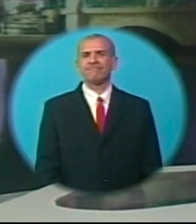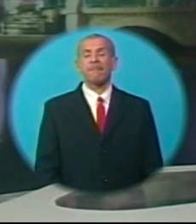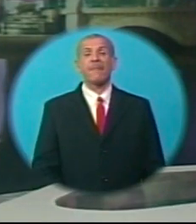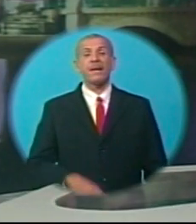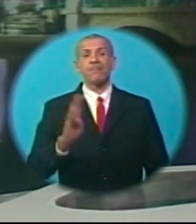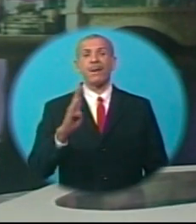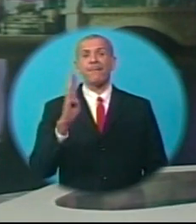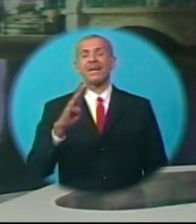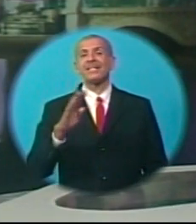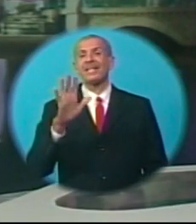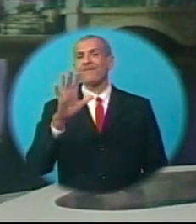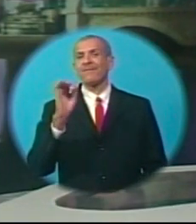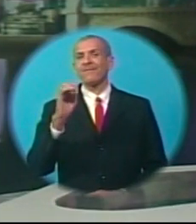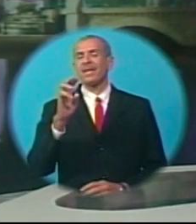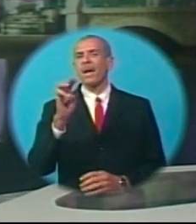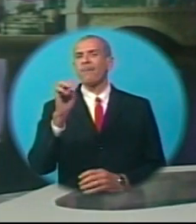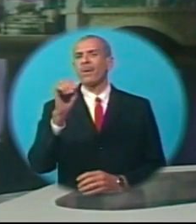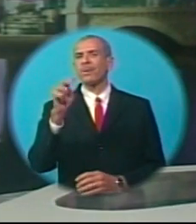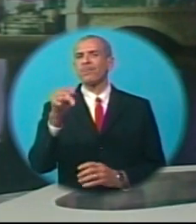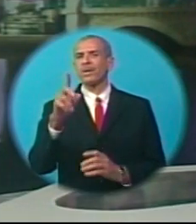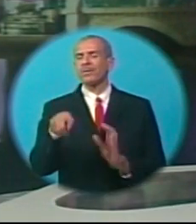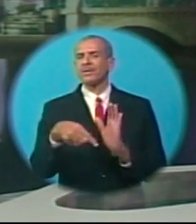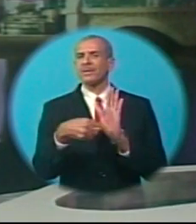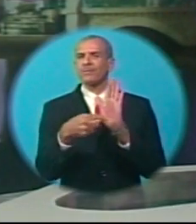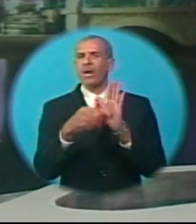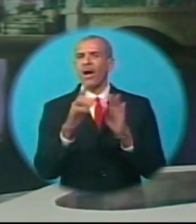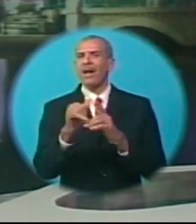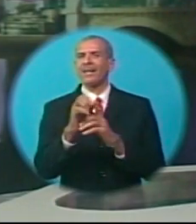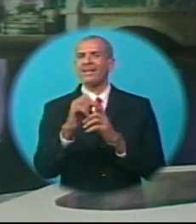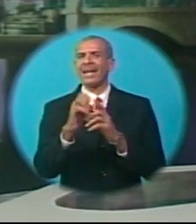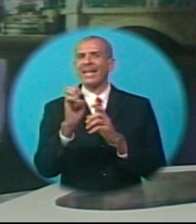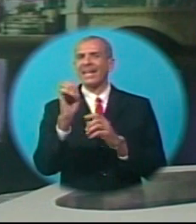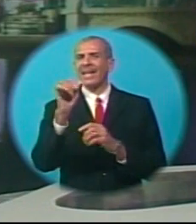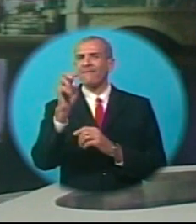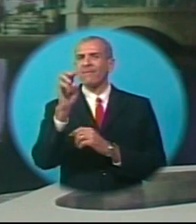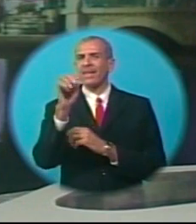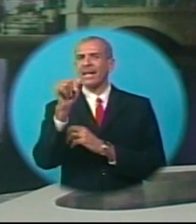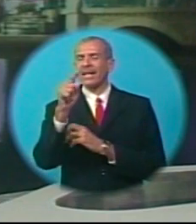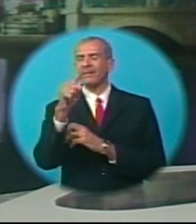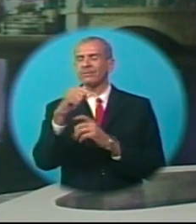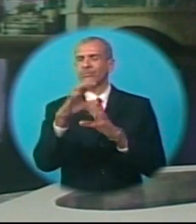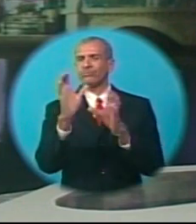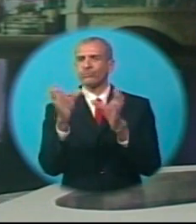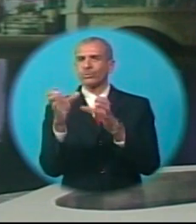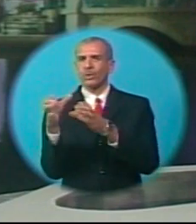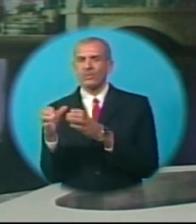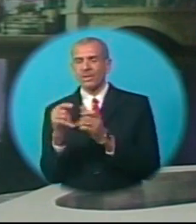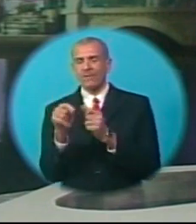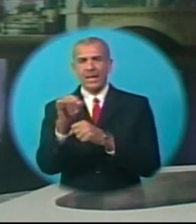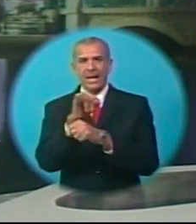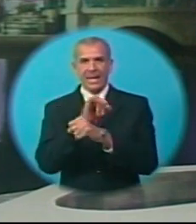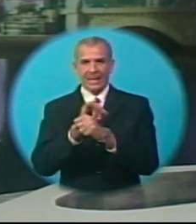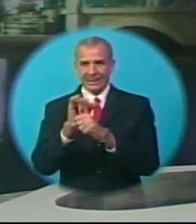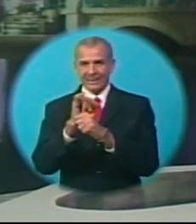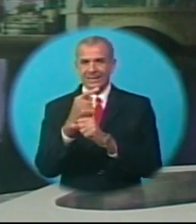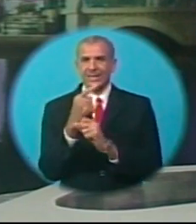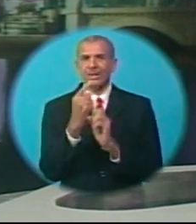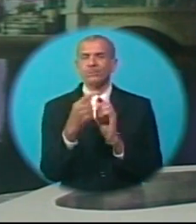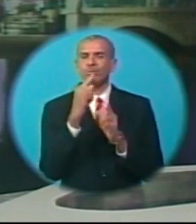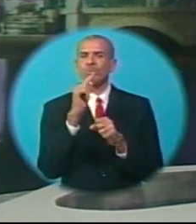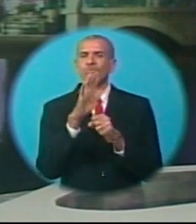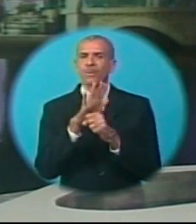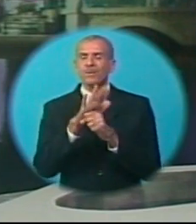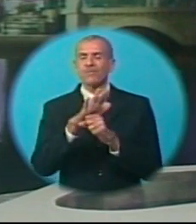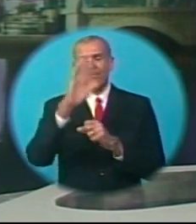the Barbados at 50 monument will represent all the ethnic strands that have shaped the cultural identity of this island. This assurance from Prime